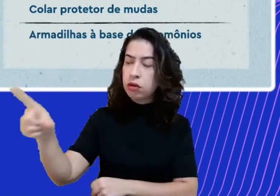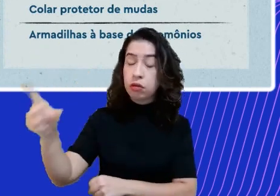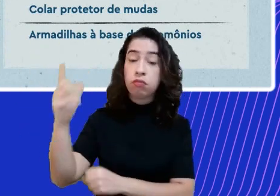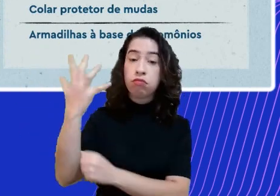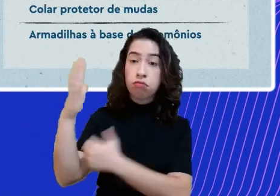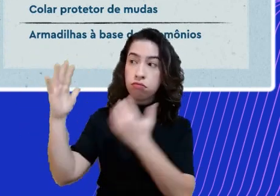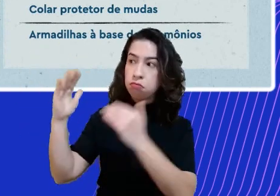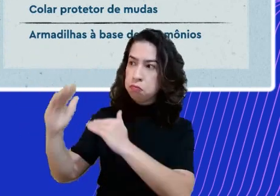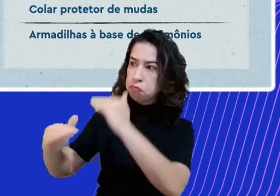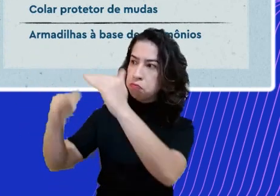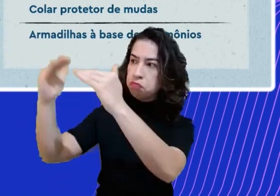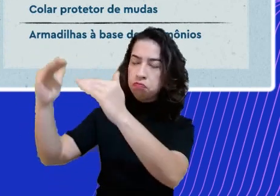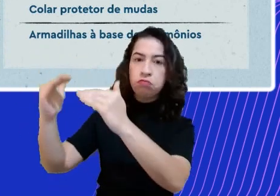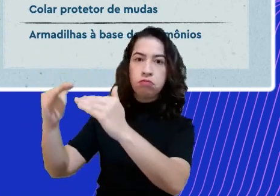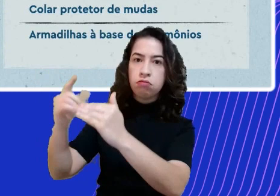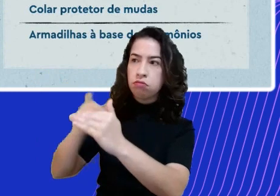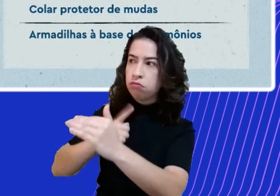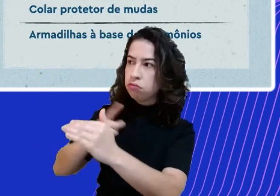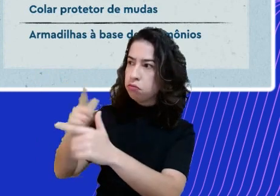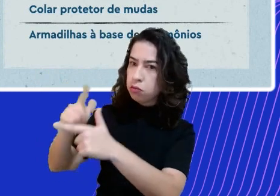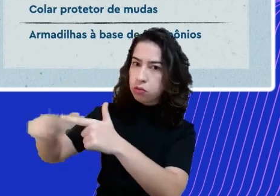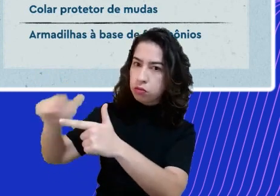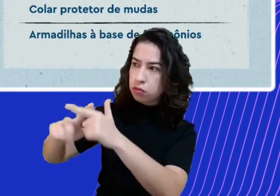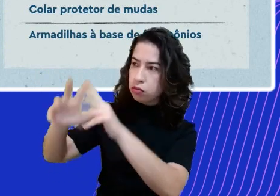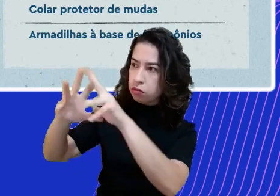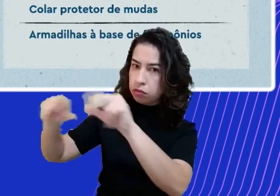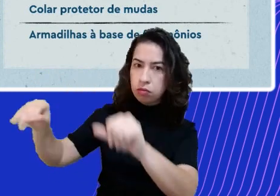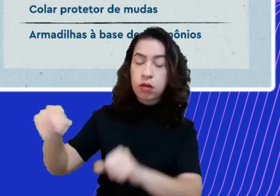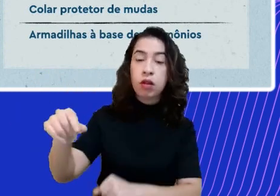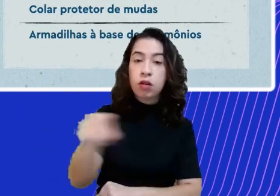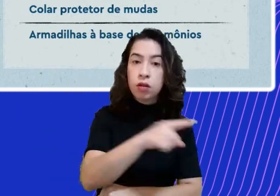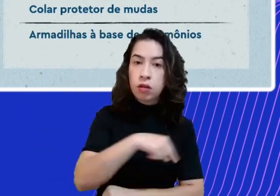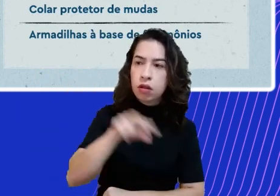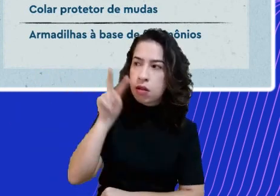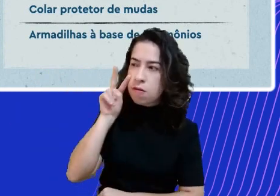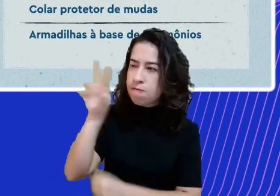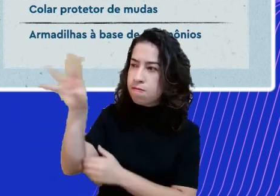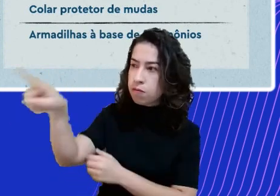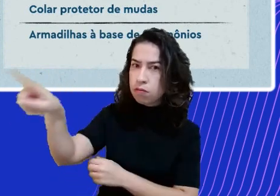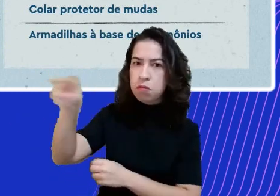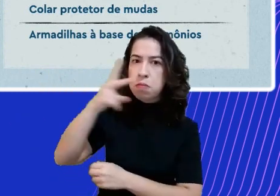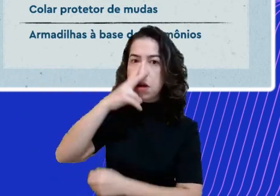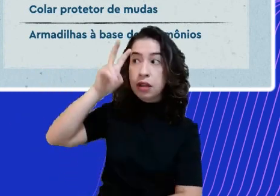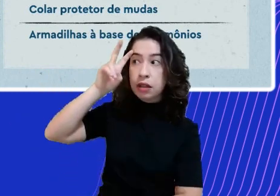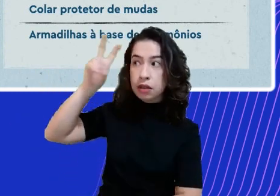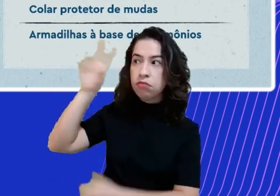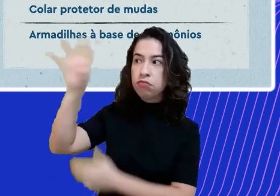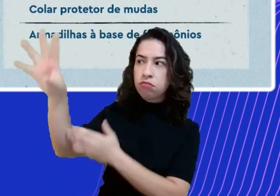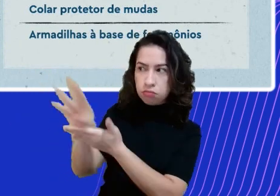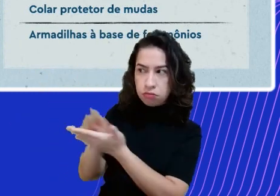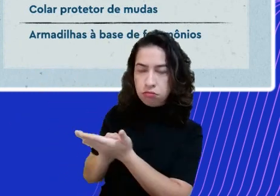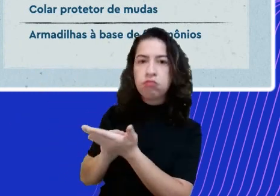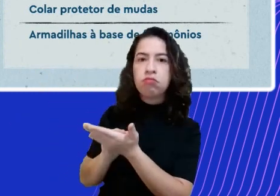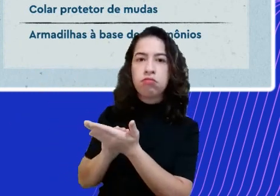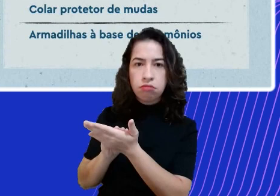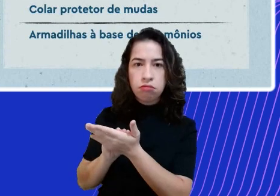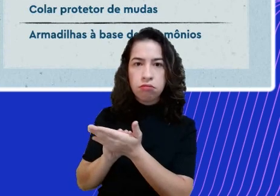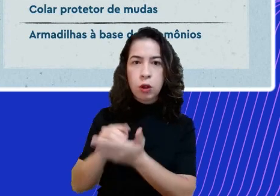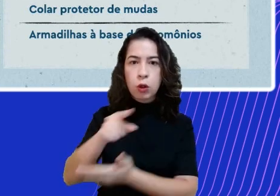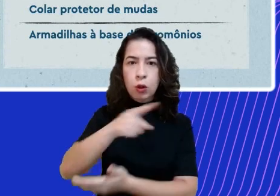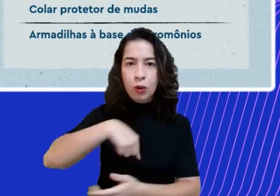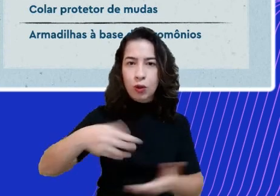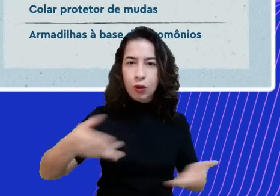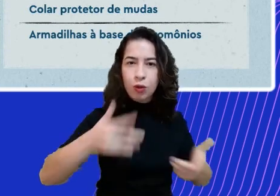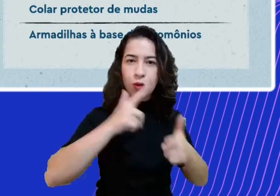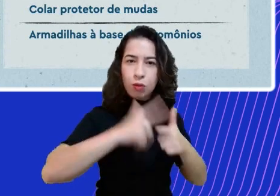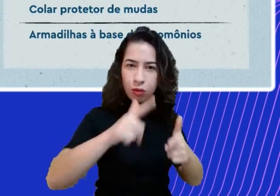to solve collaboration problems. Can't we inspire in this intelligence for the collaboration problems that we